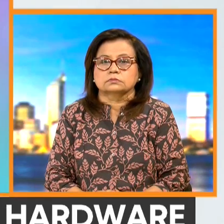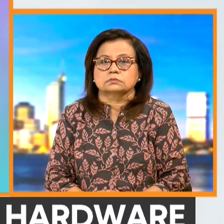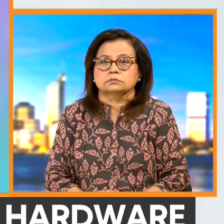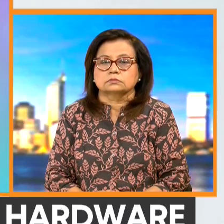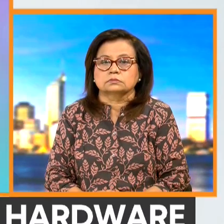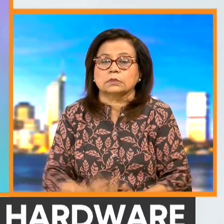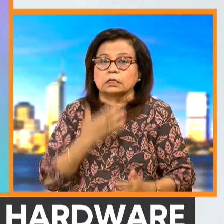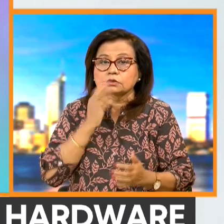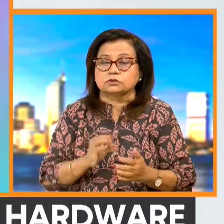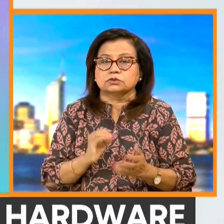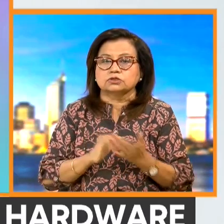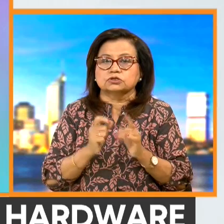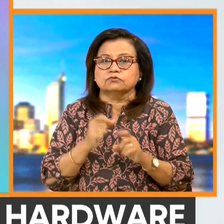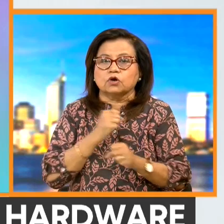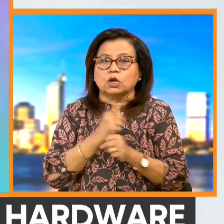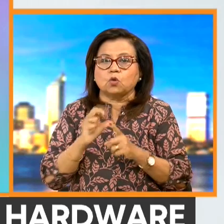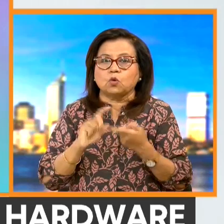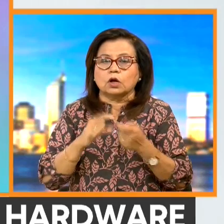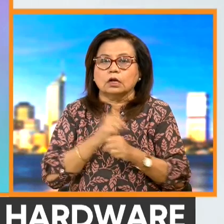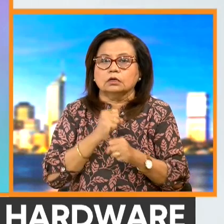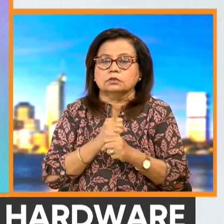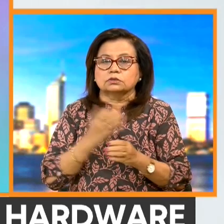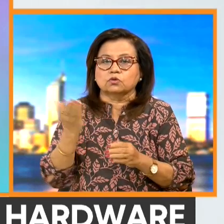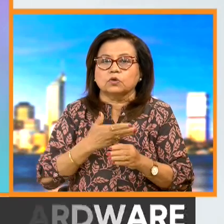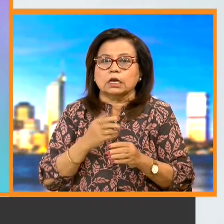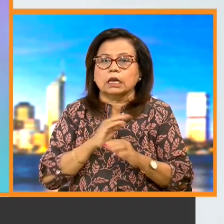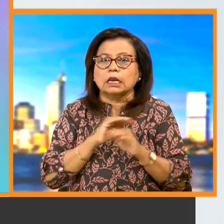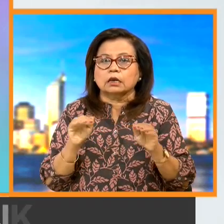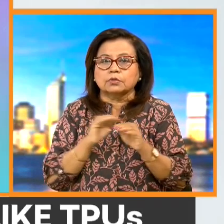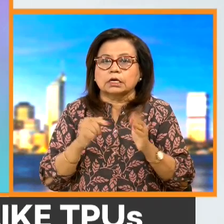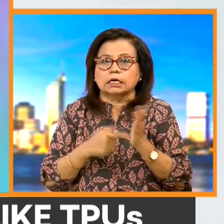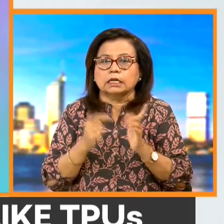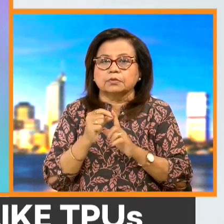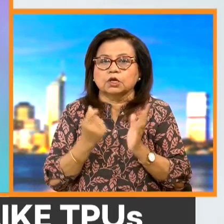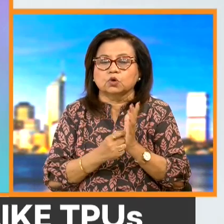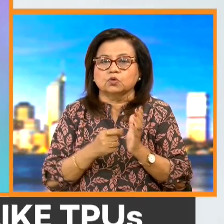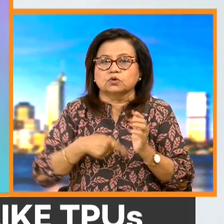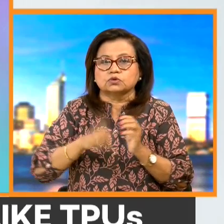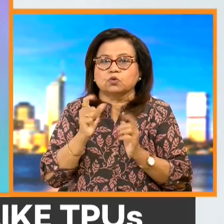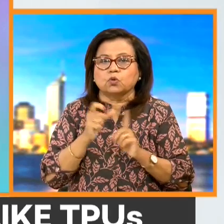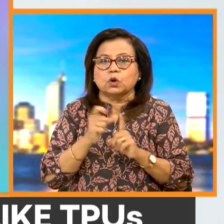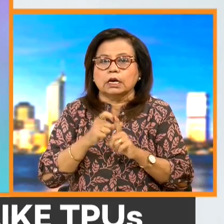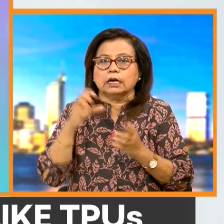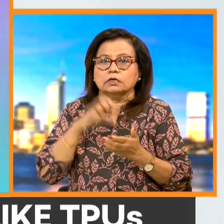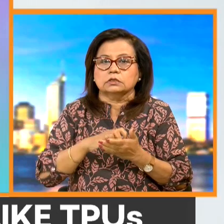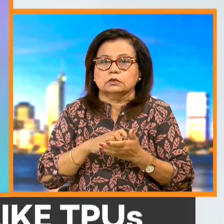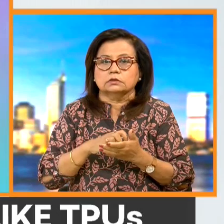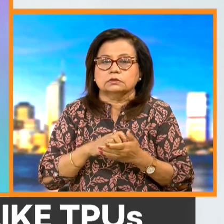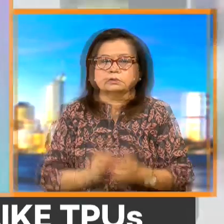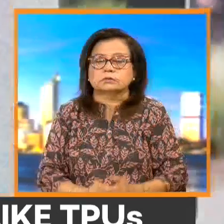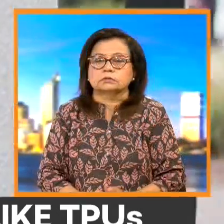This would be a significant shift for Google, which has so far limited TPU use to its own data centers.